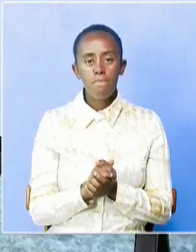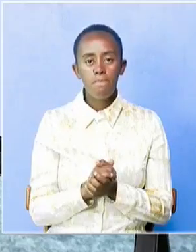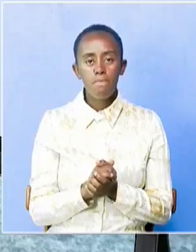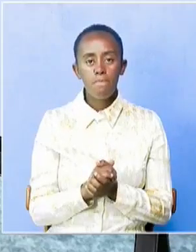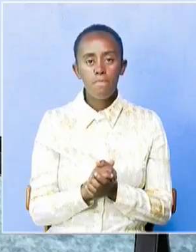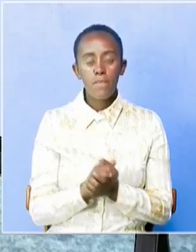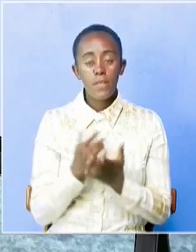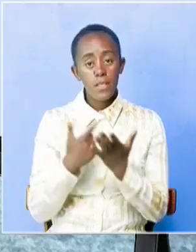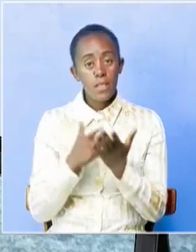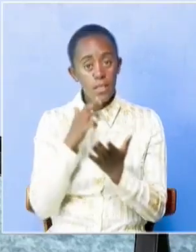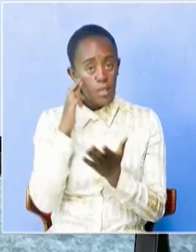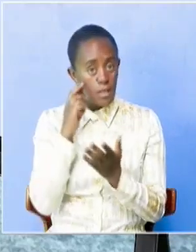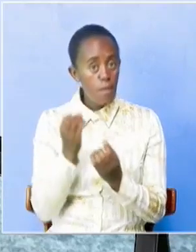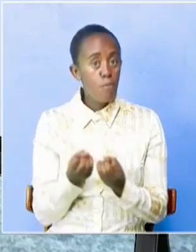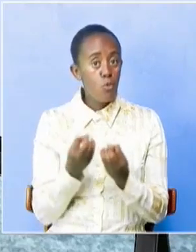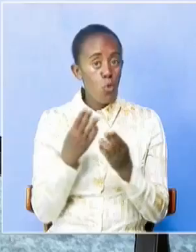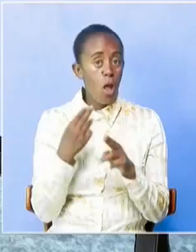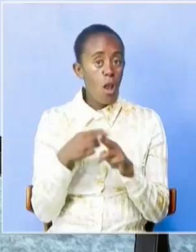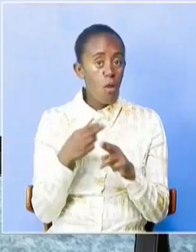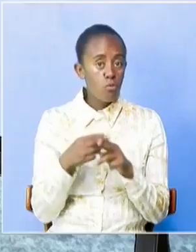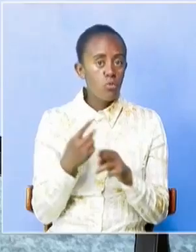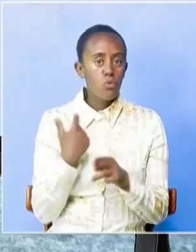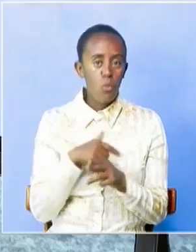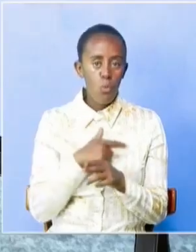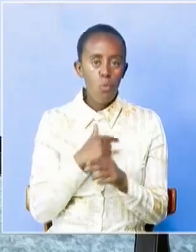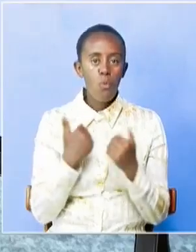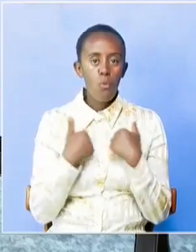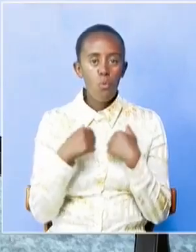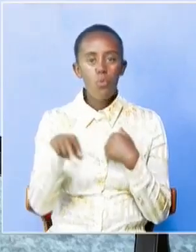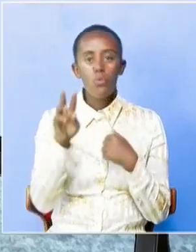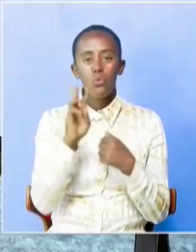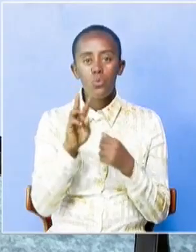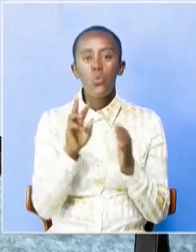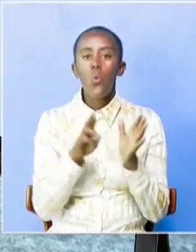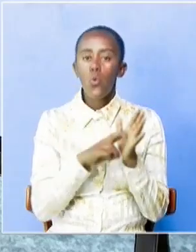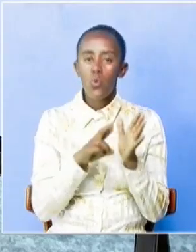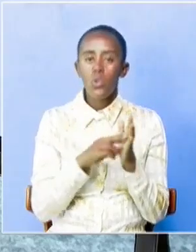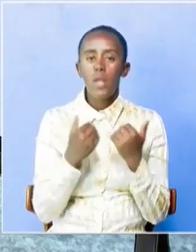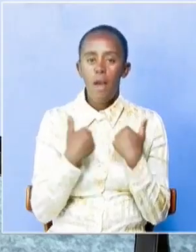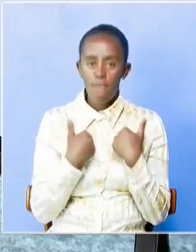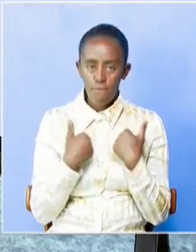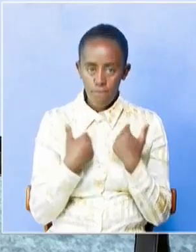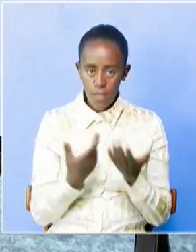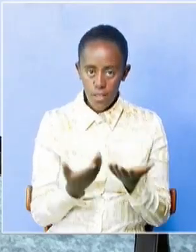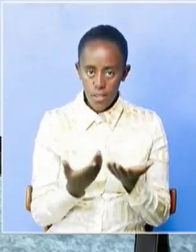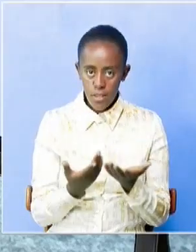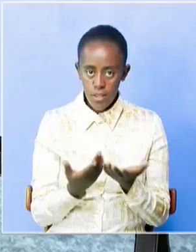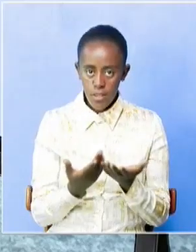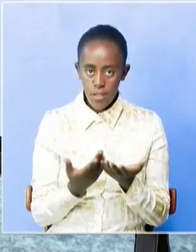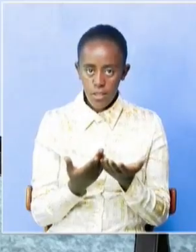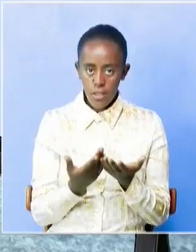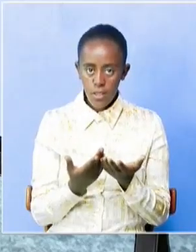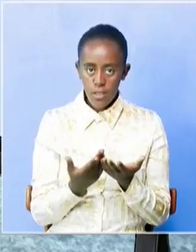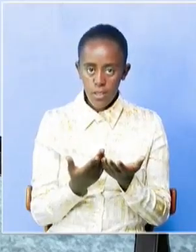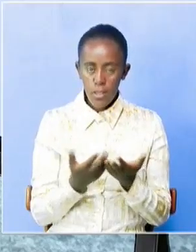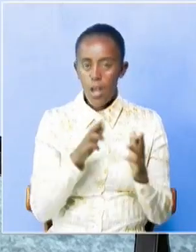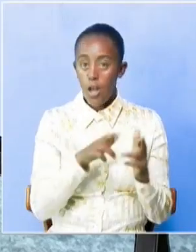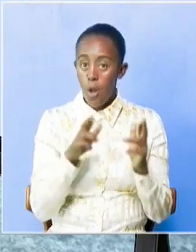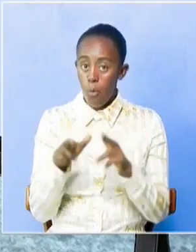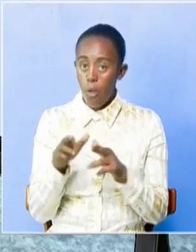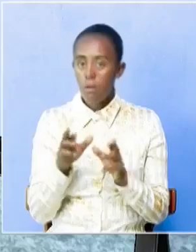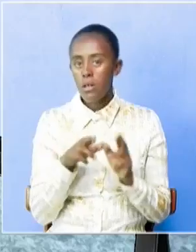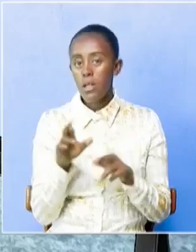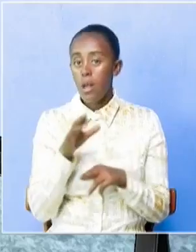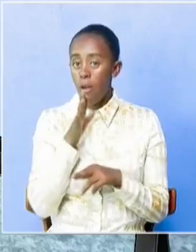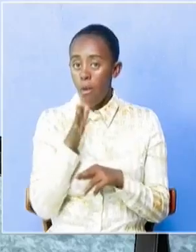In the case of plural nouns, we have two rules because we have regular